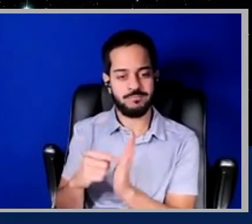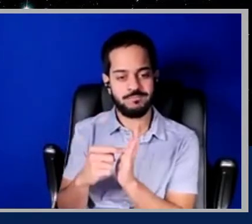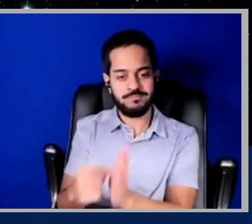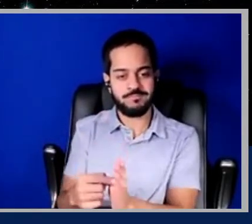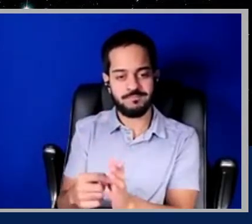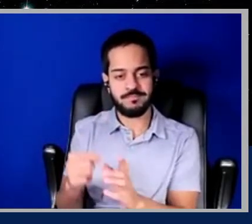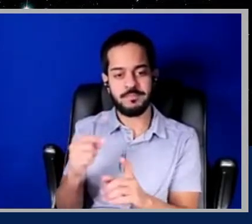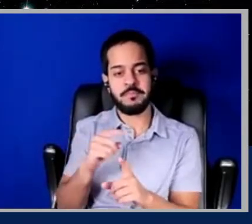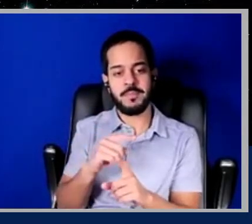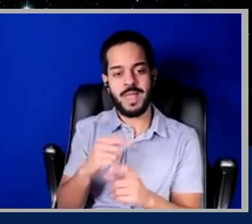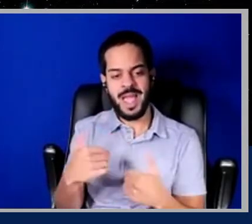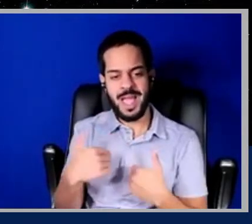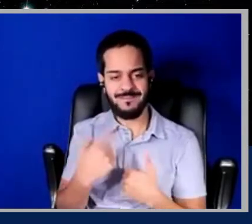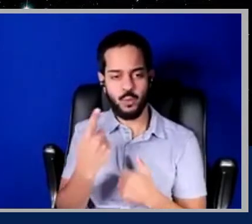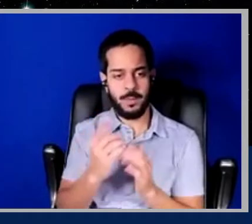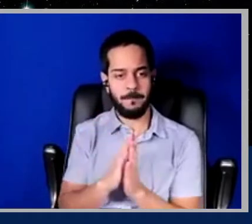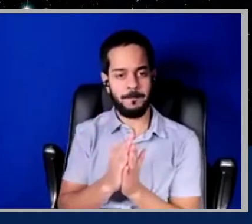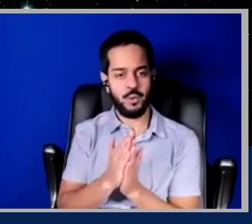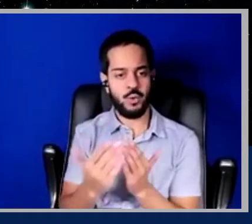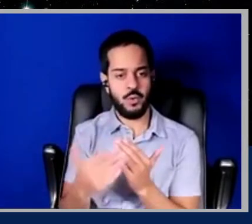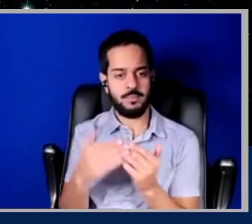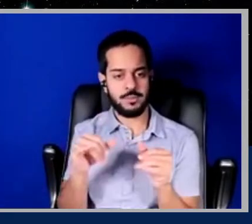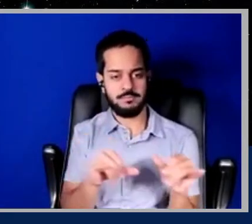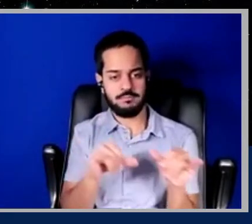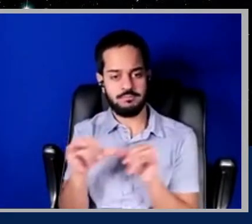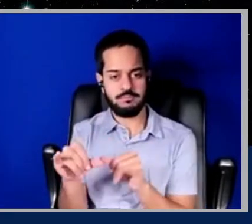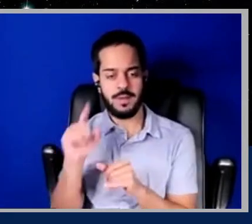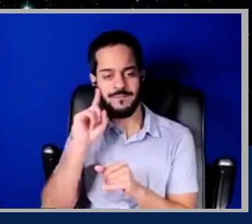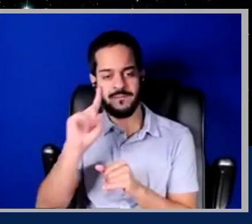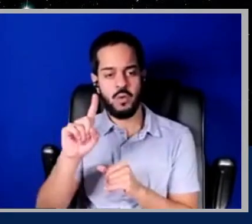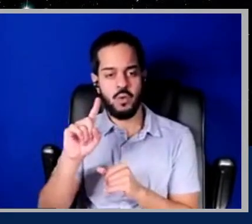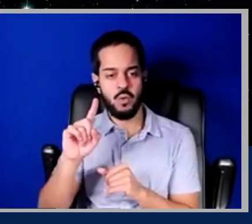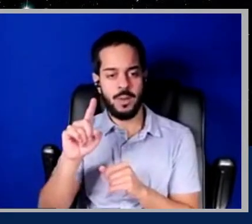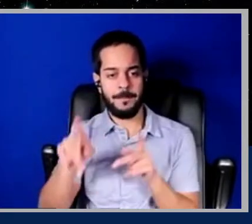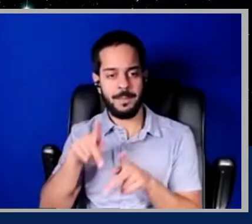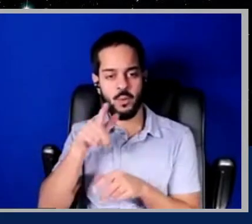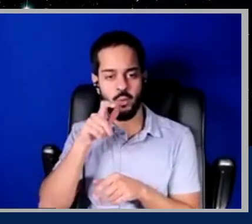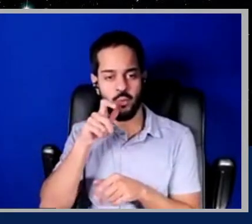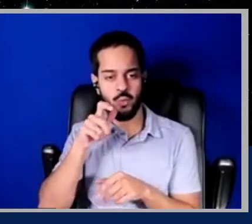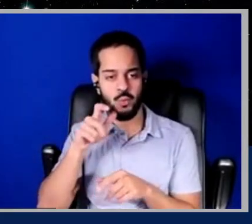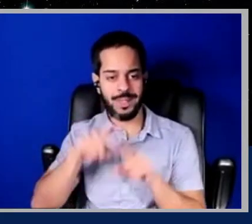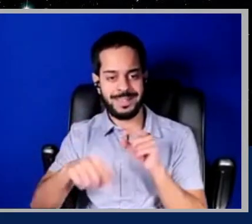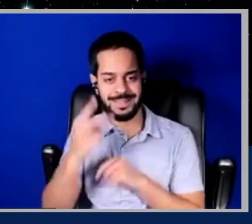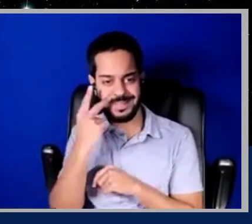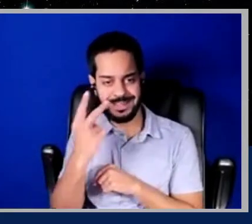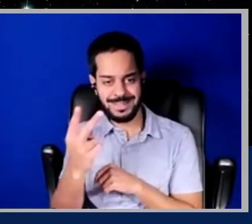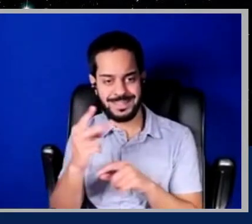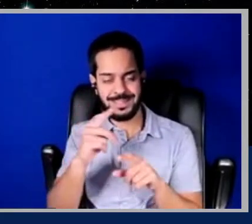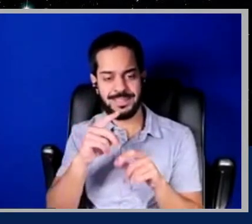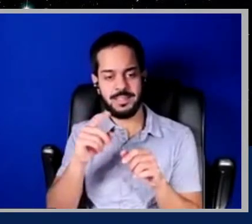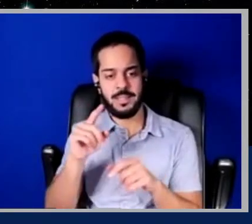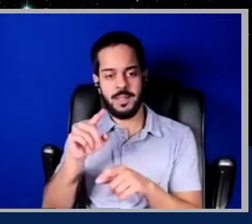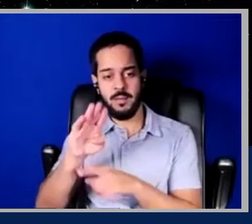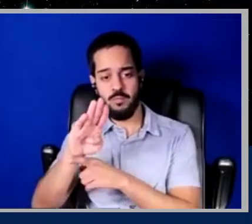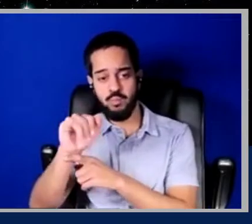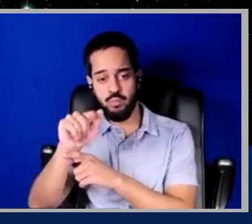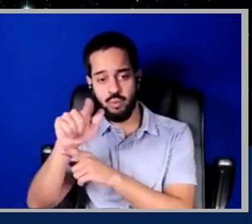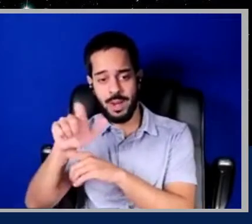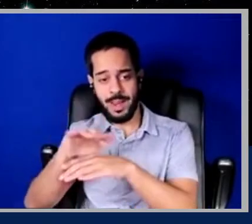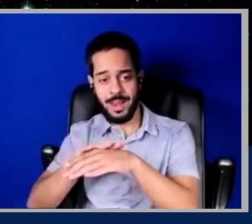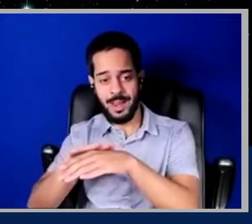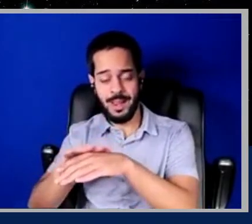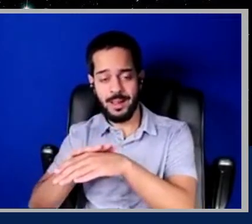that's like that with for visually impaired with Braille, but also with raised depictions for